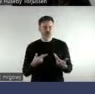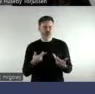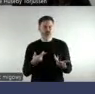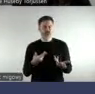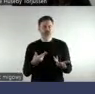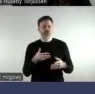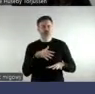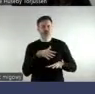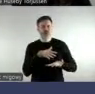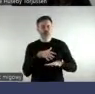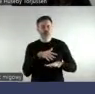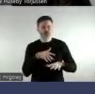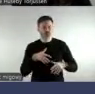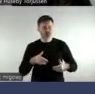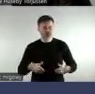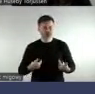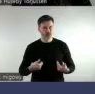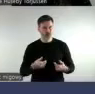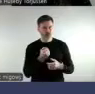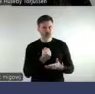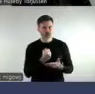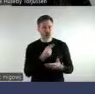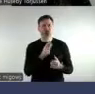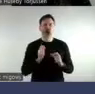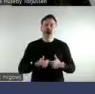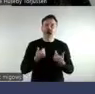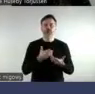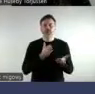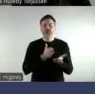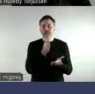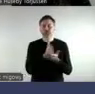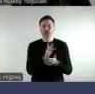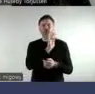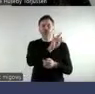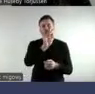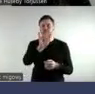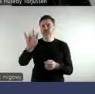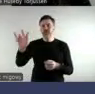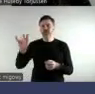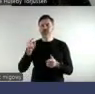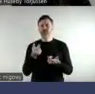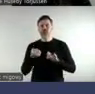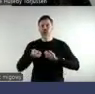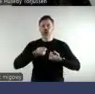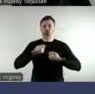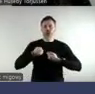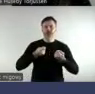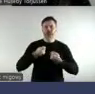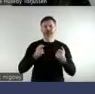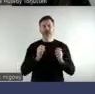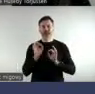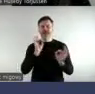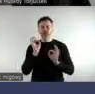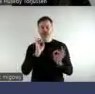healthcare. So we also had contact with those who coordinated helicopters resources and with